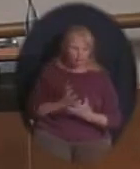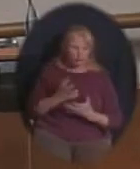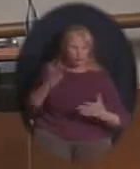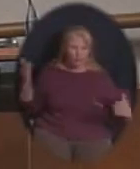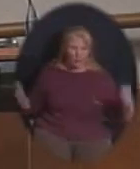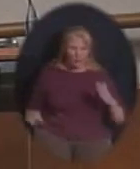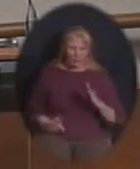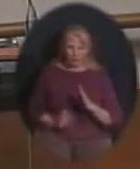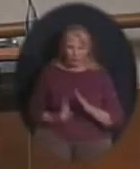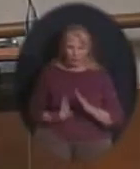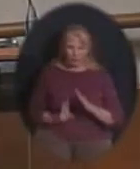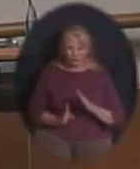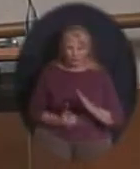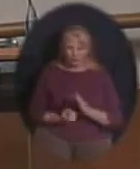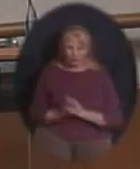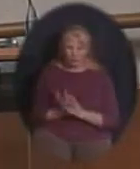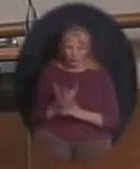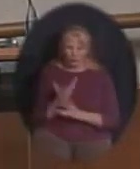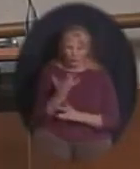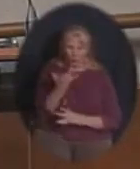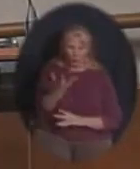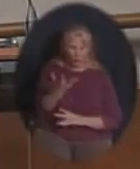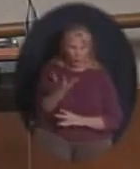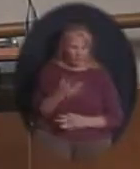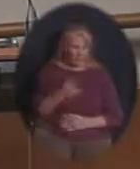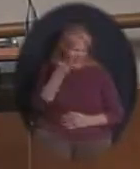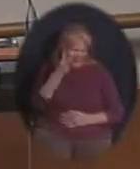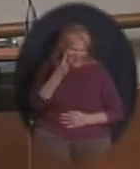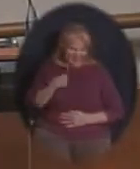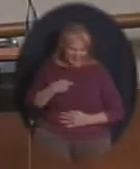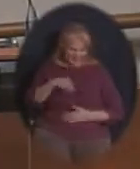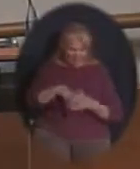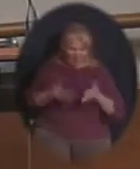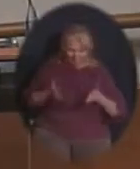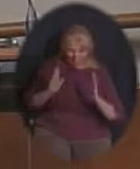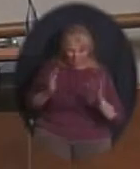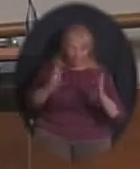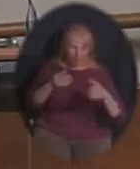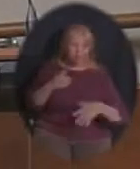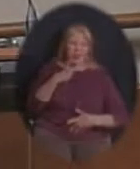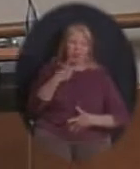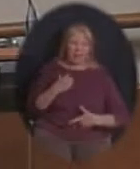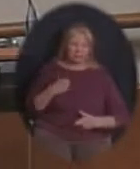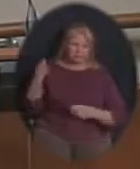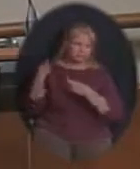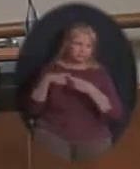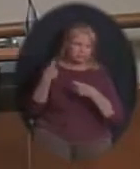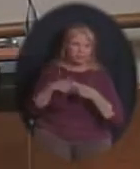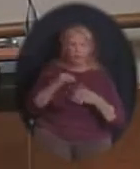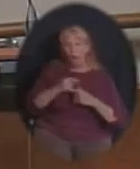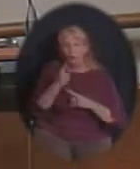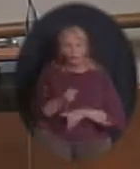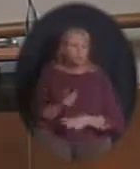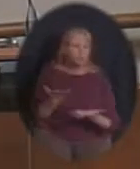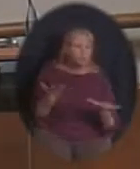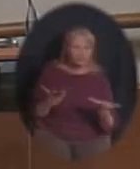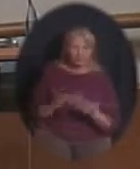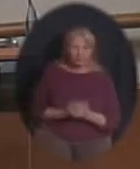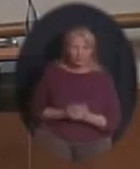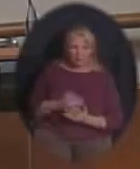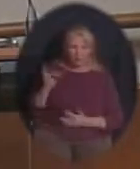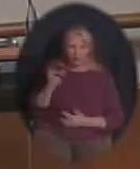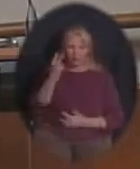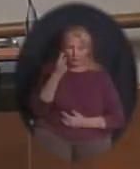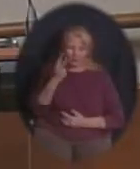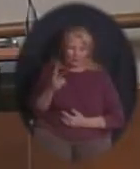me in the hallways, they always ask me, you know, ¿cómo estás? And it's really great to see them that excited. But I also see a very